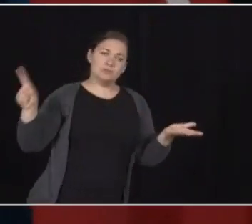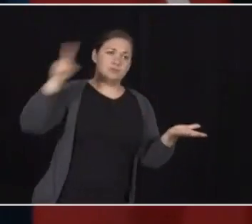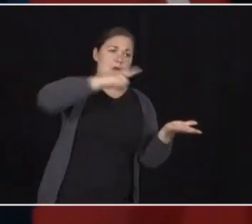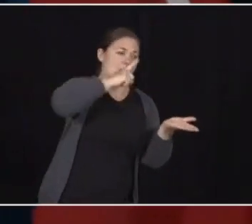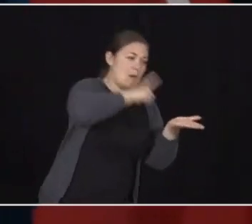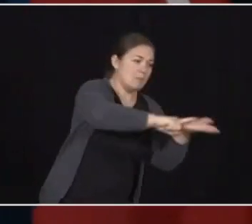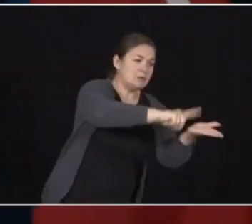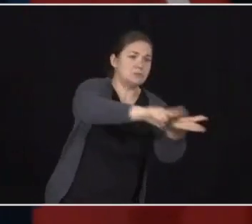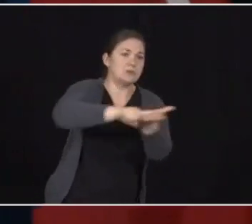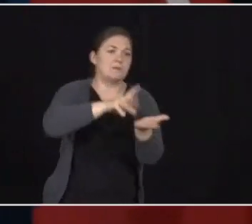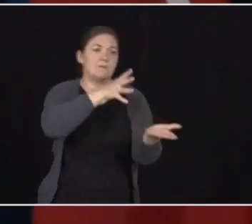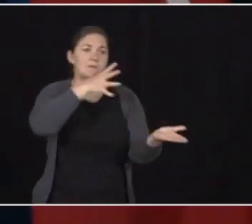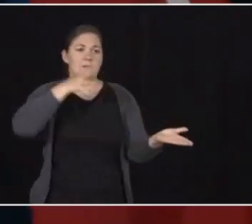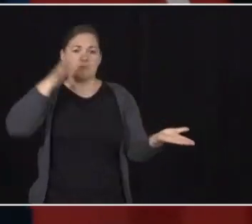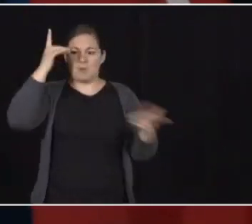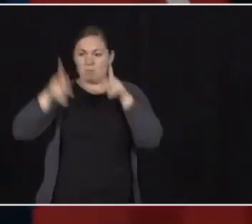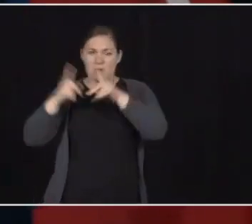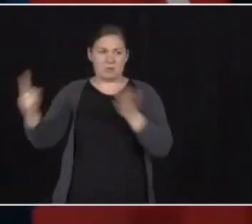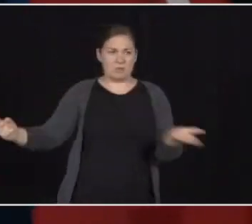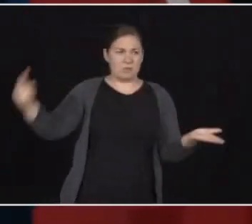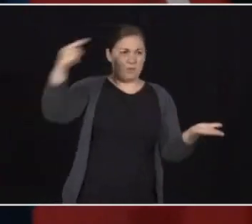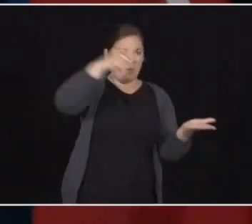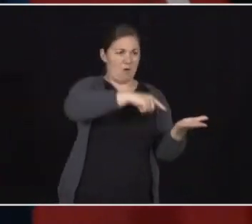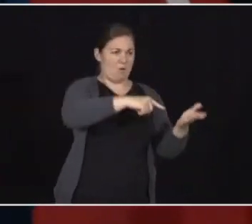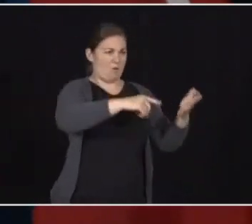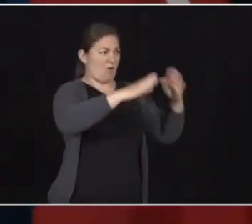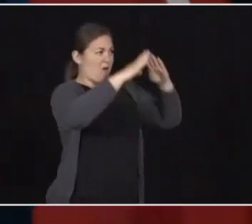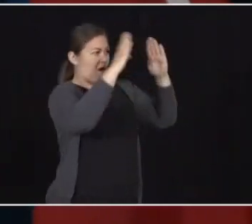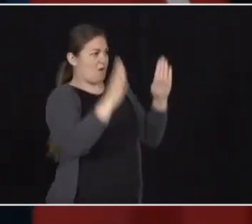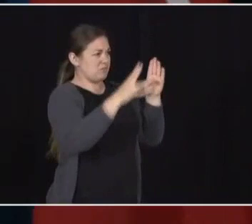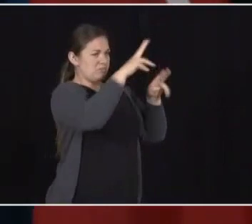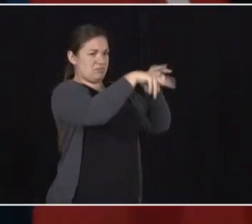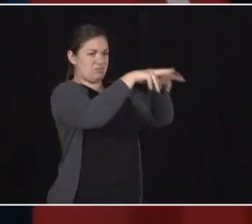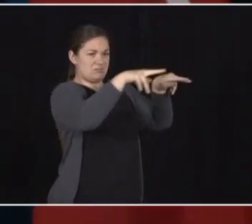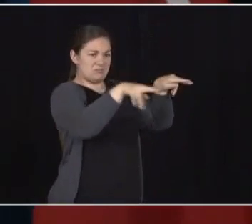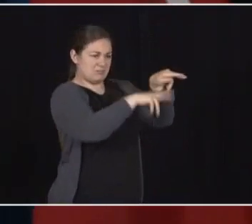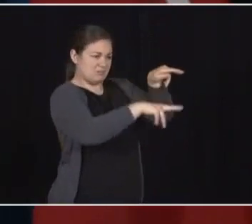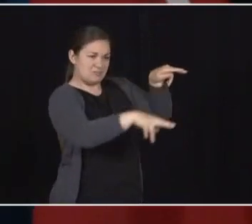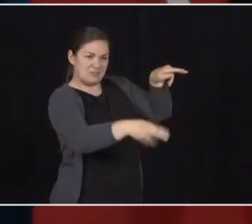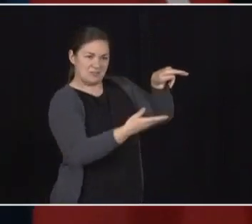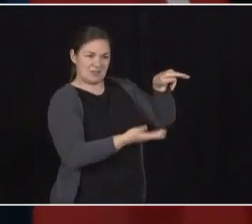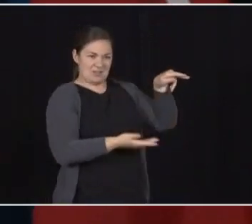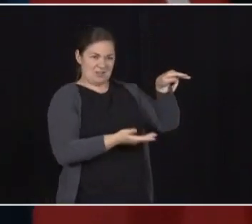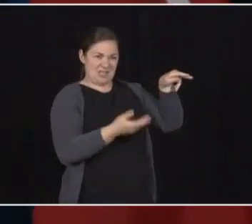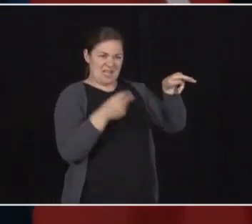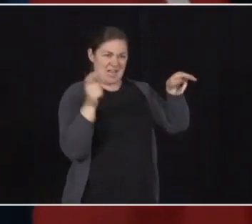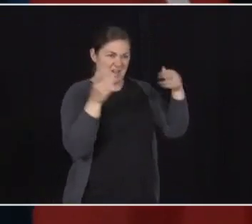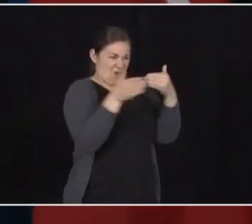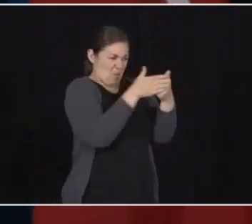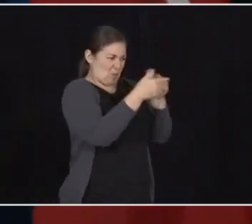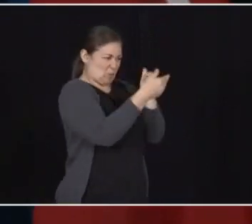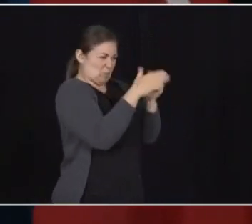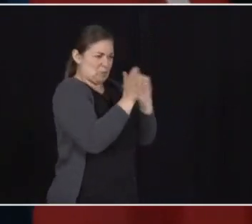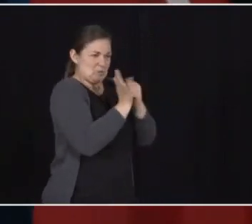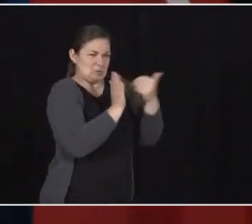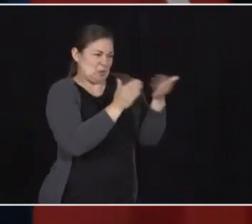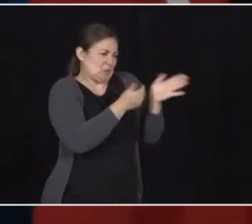the bunkhouses that migrant workers often live in on these farms. They say that these communal settings really make them